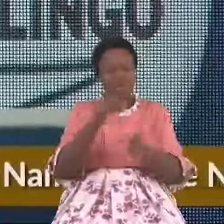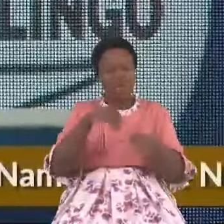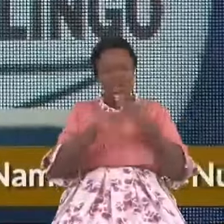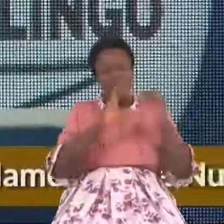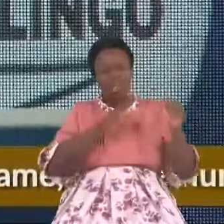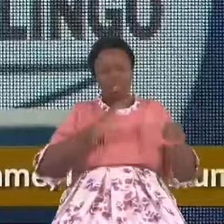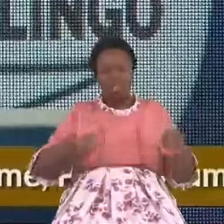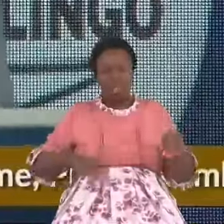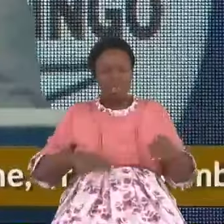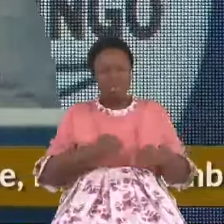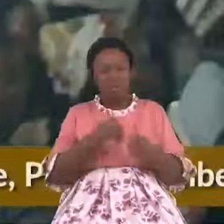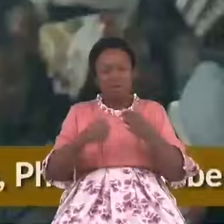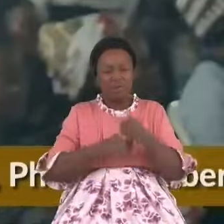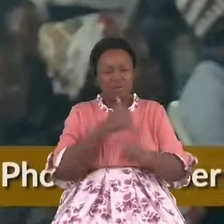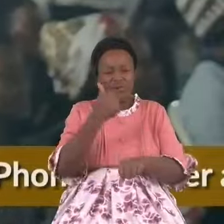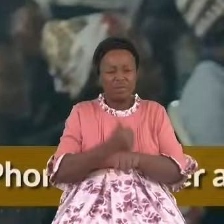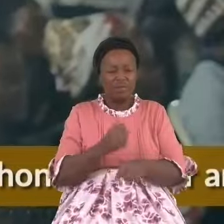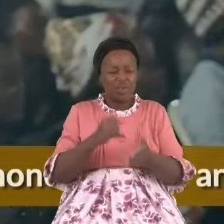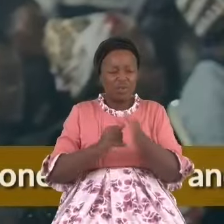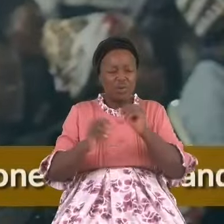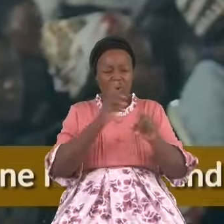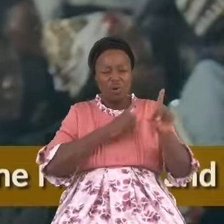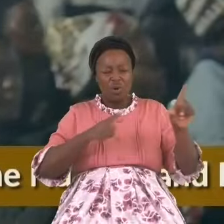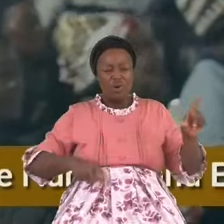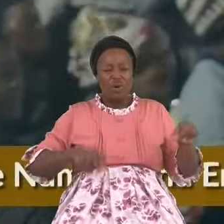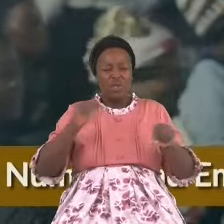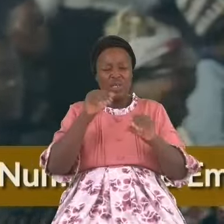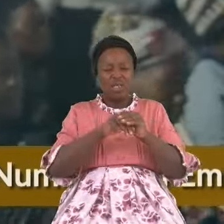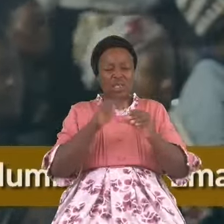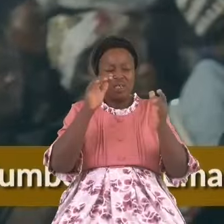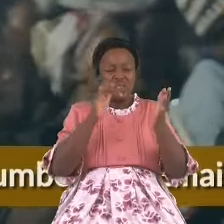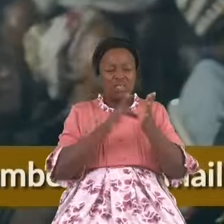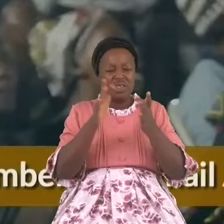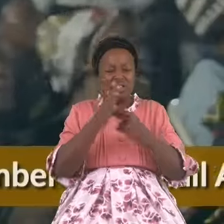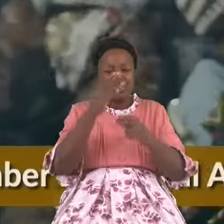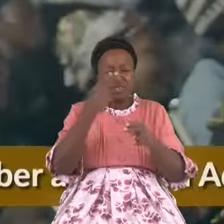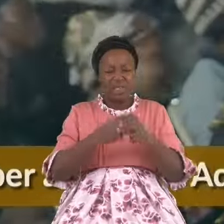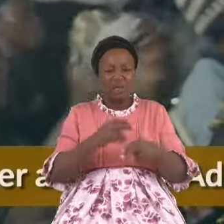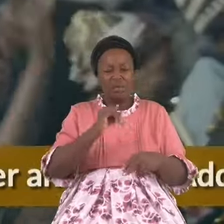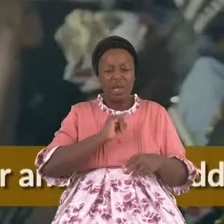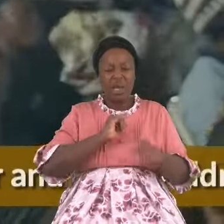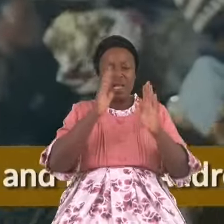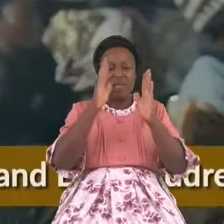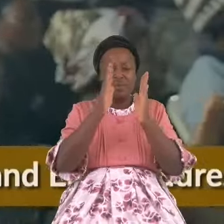O Lord. In Jesus' name I pray.